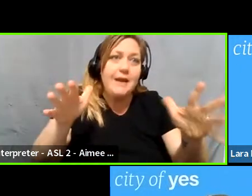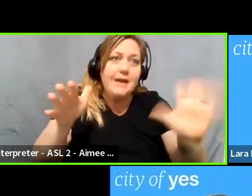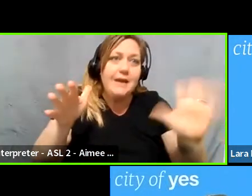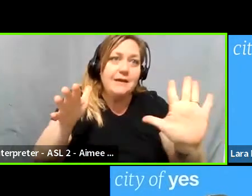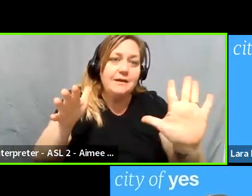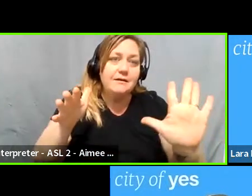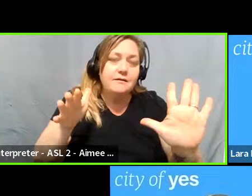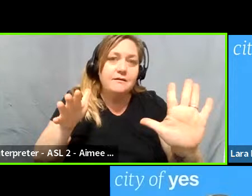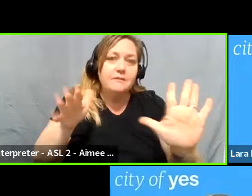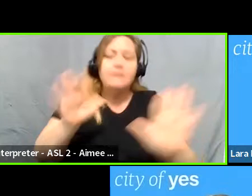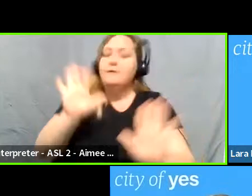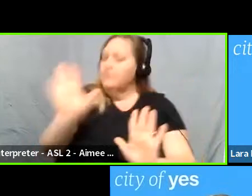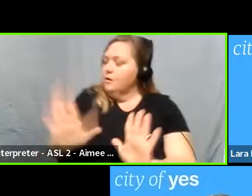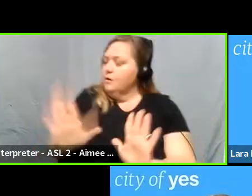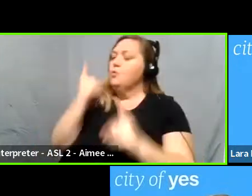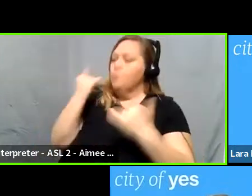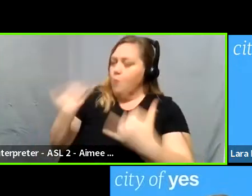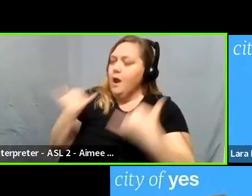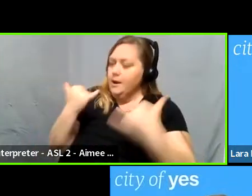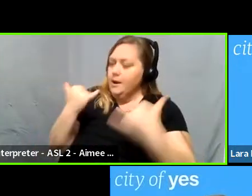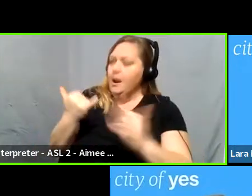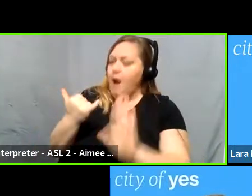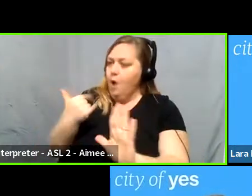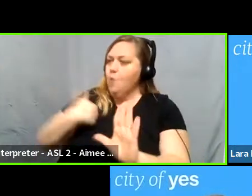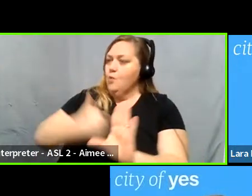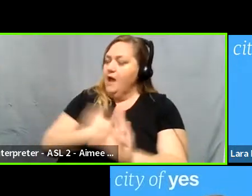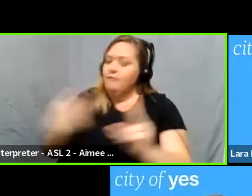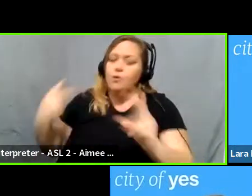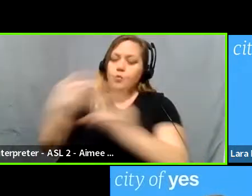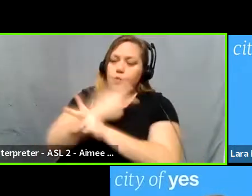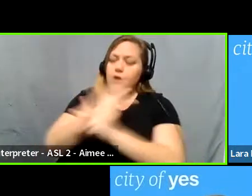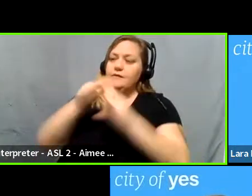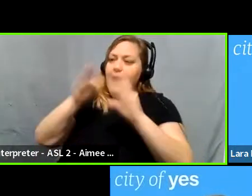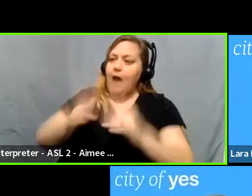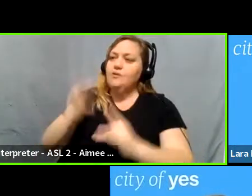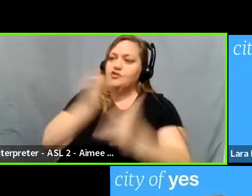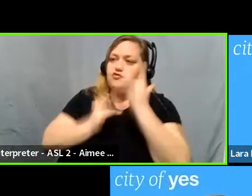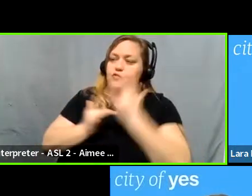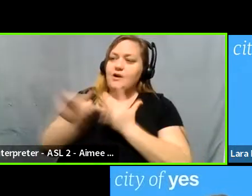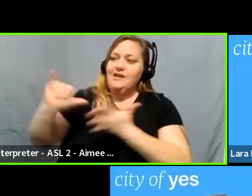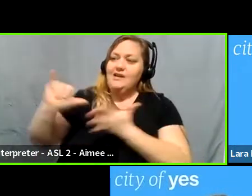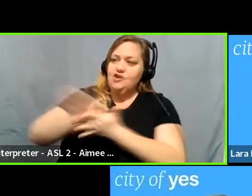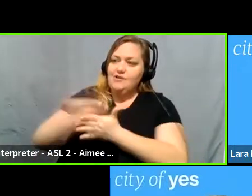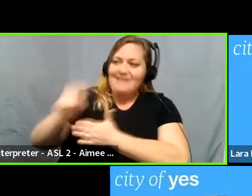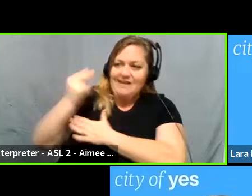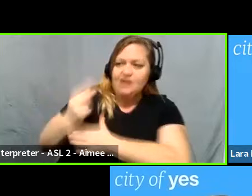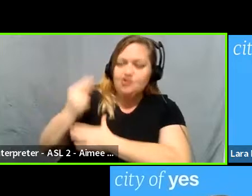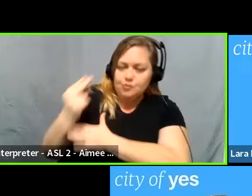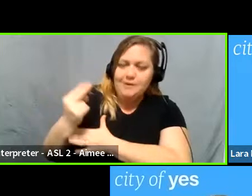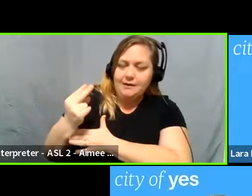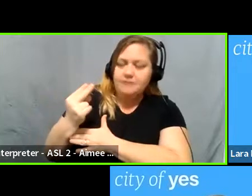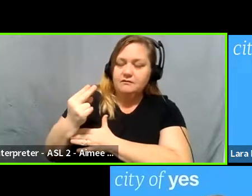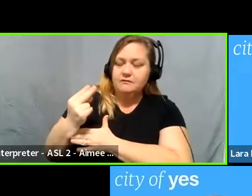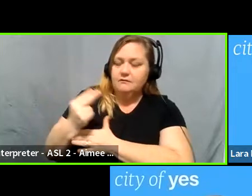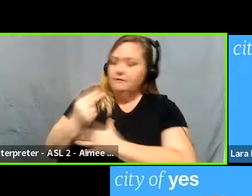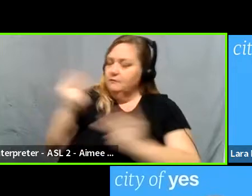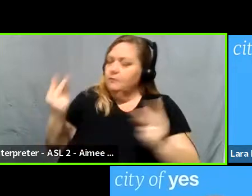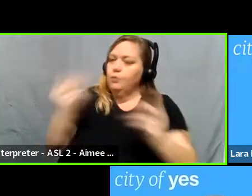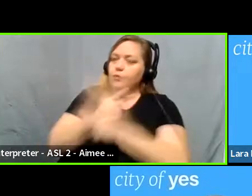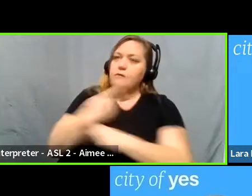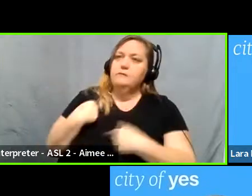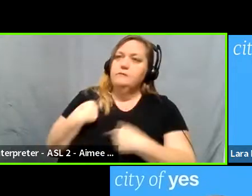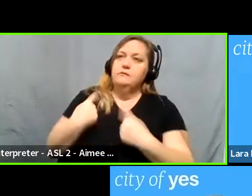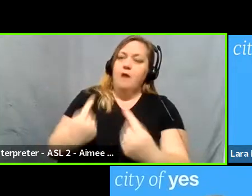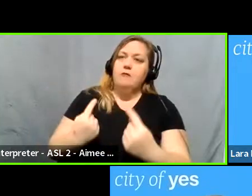So right now we have probably the worst housing shortage that we've had in New York City's history. Certainly, um, the worst since